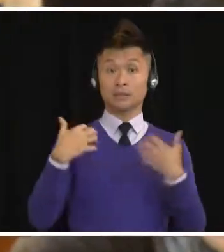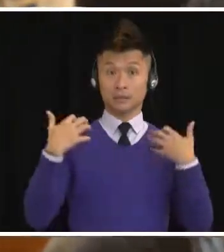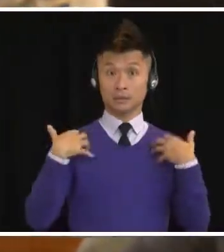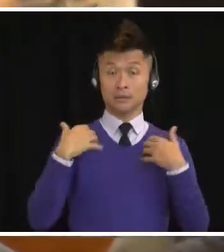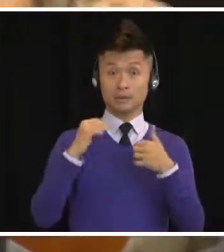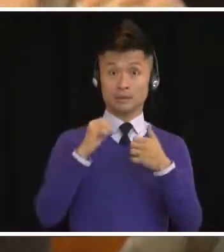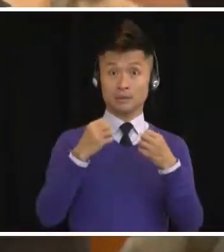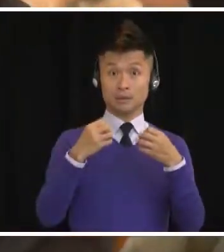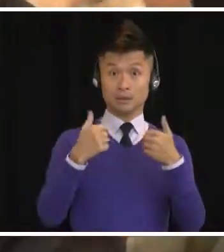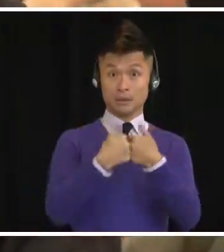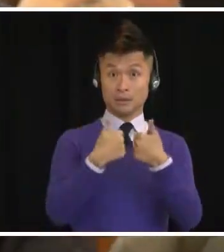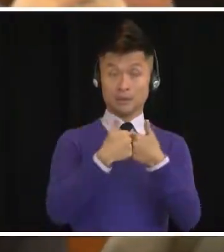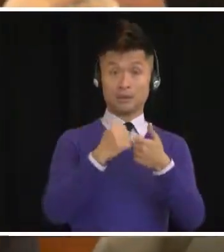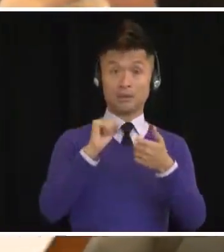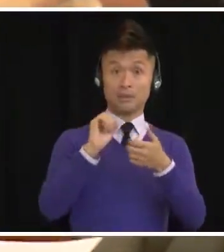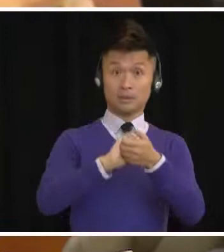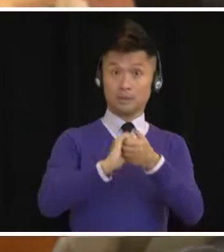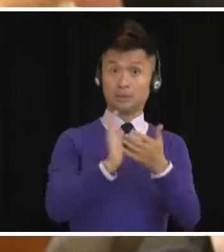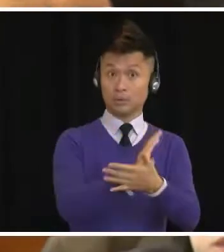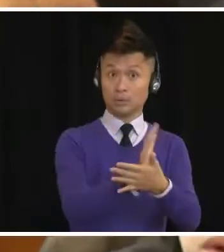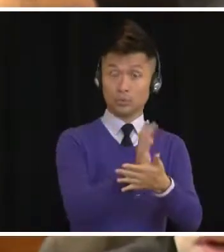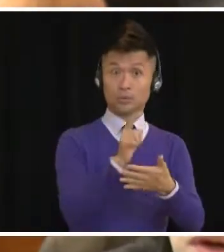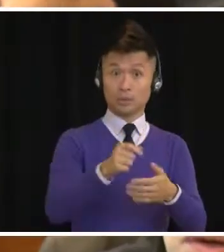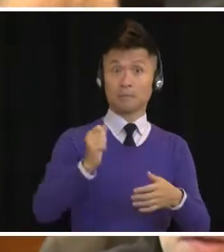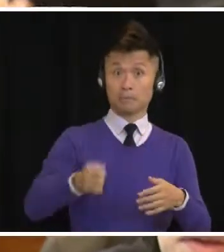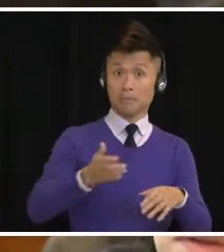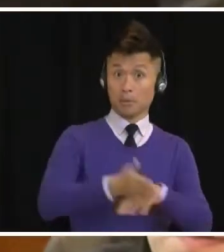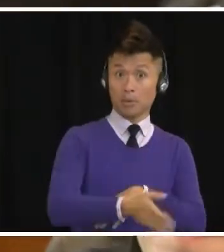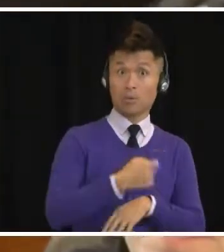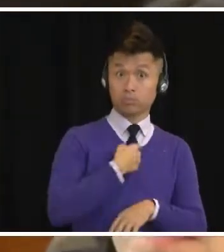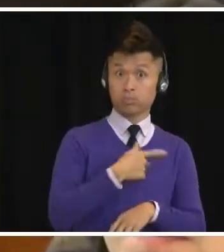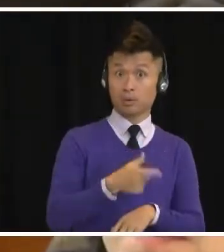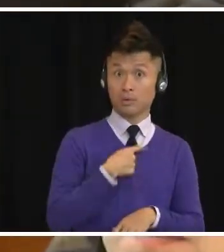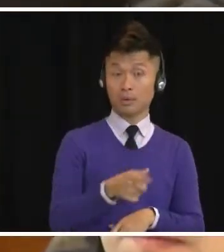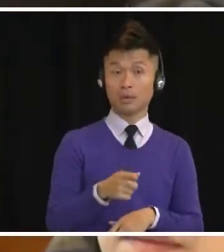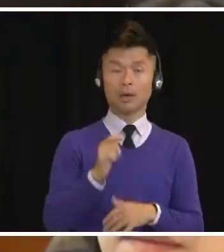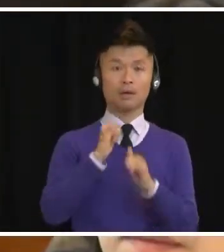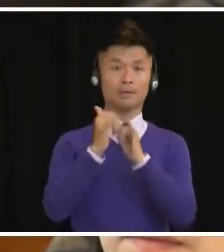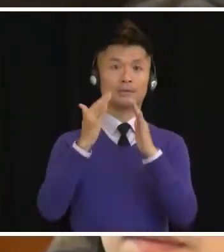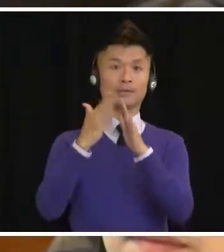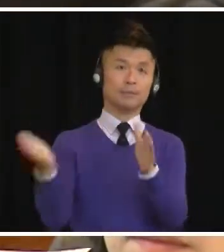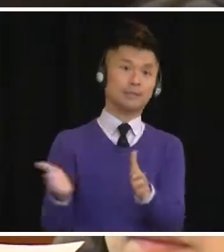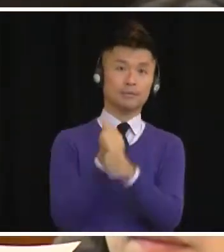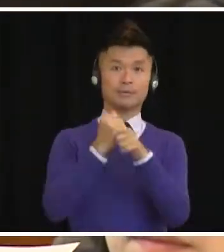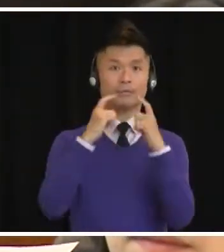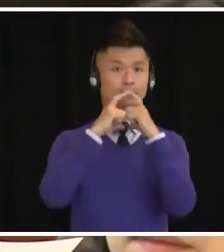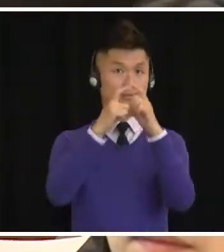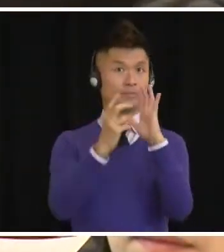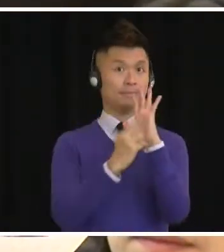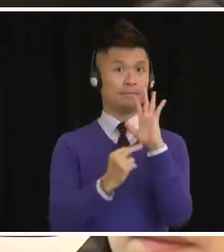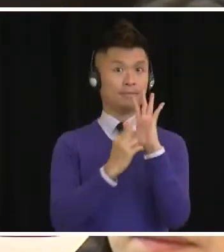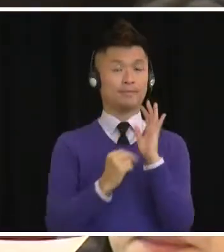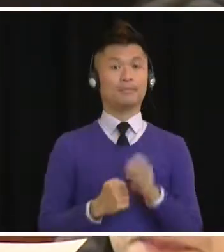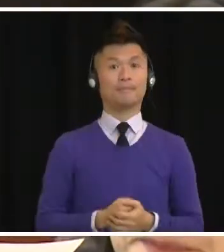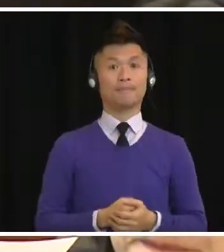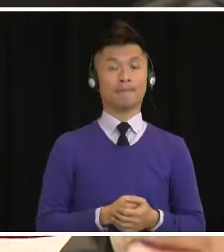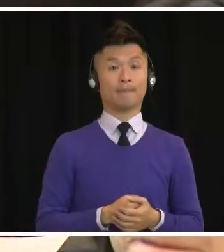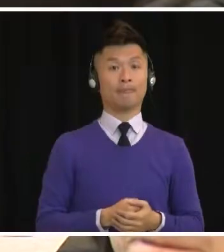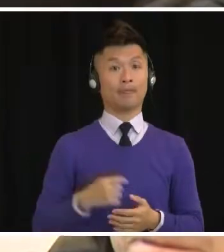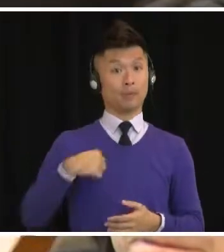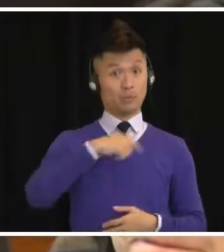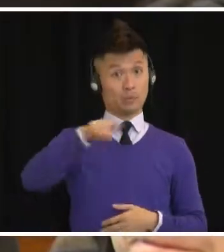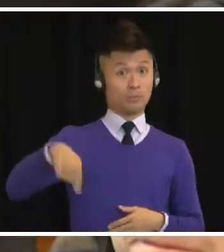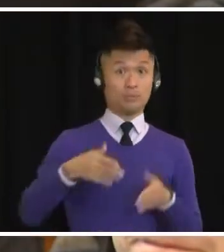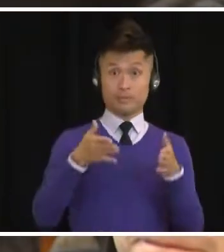optional protocols. Do we plan to ratify and adopt these two protocols? Again,